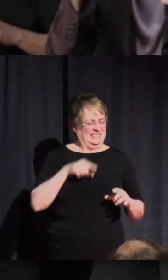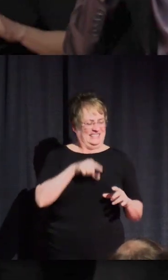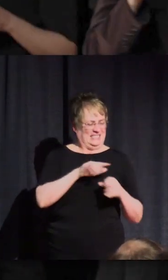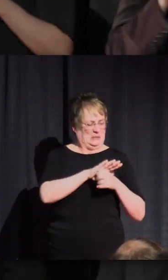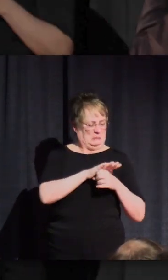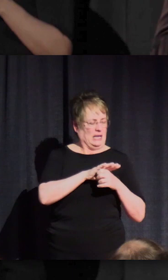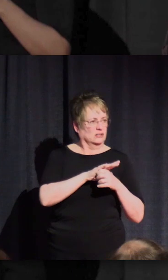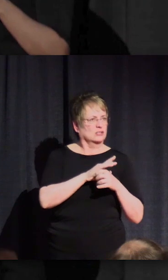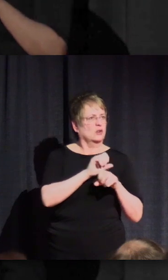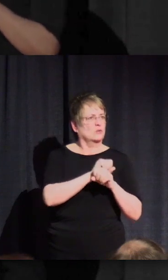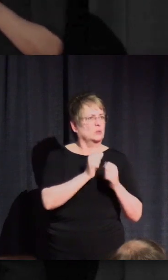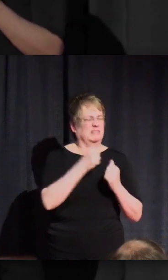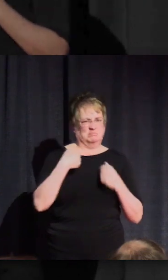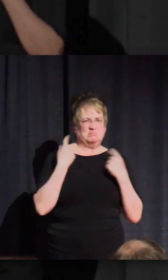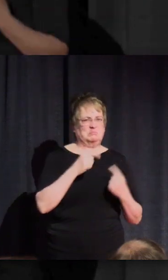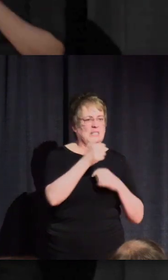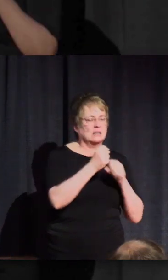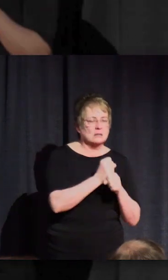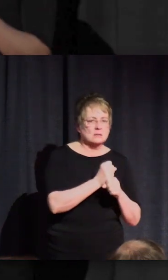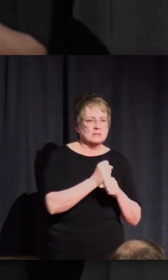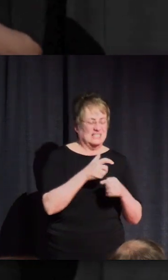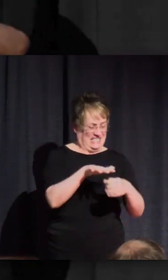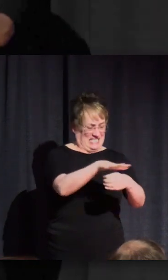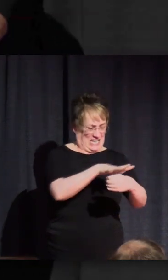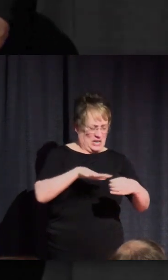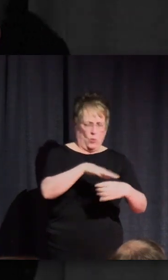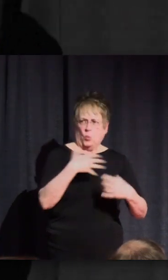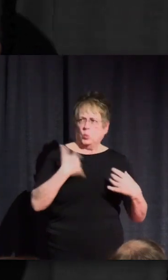And you know, there is so much in this space.